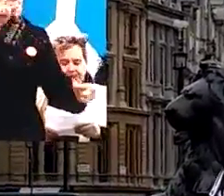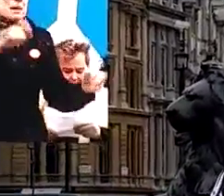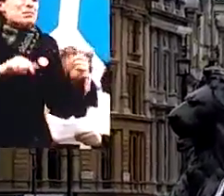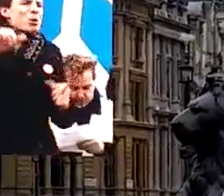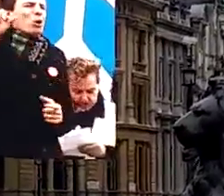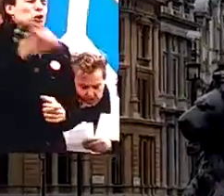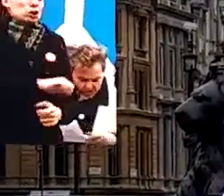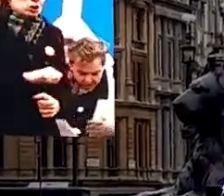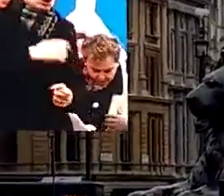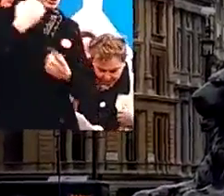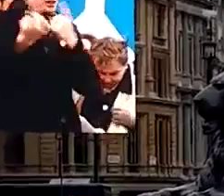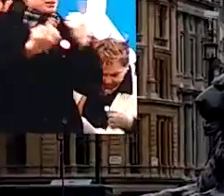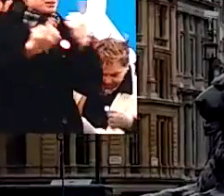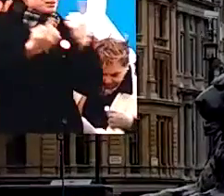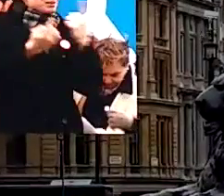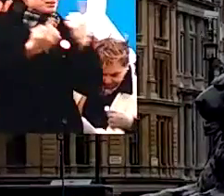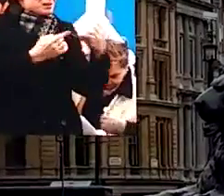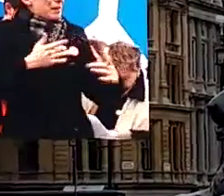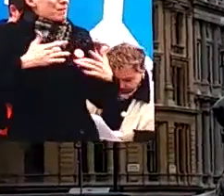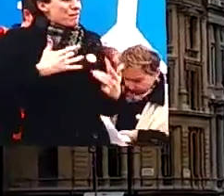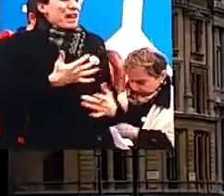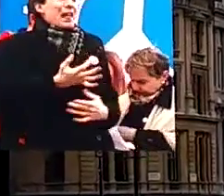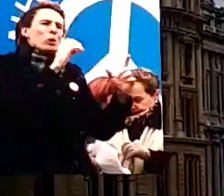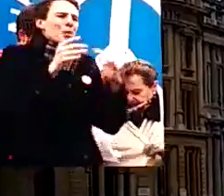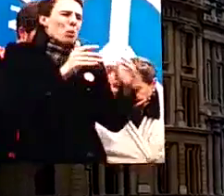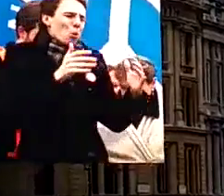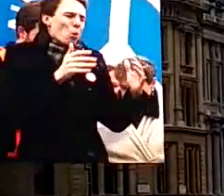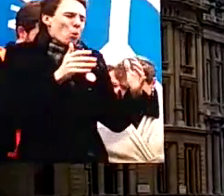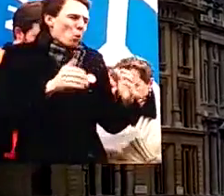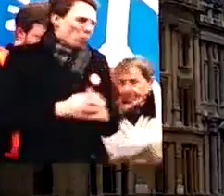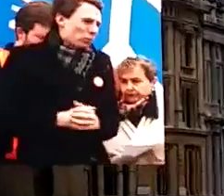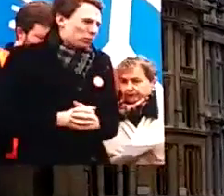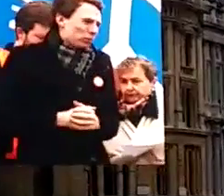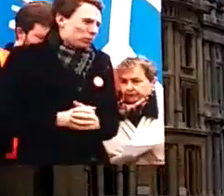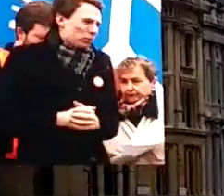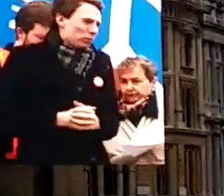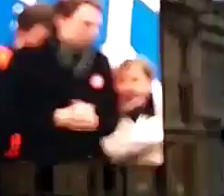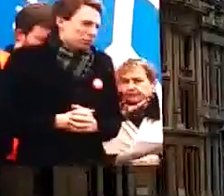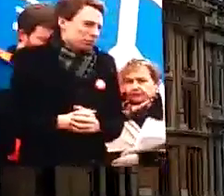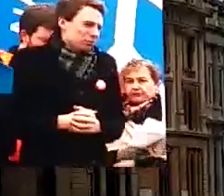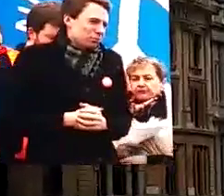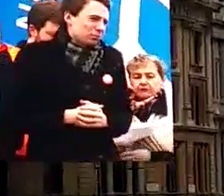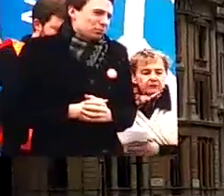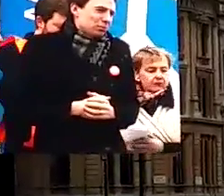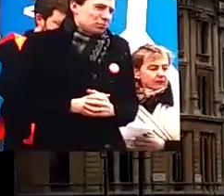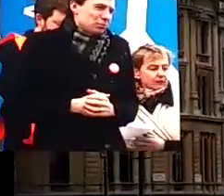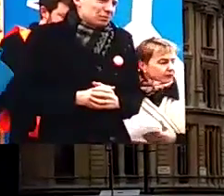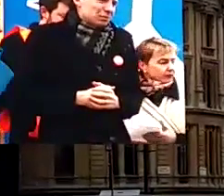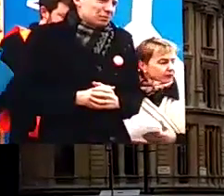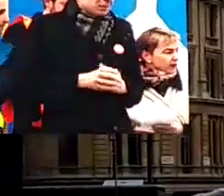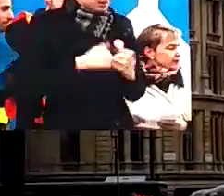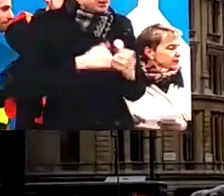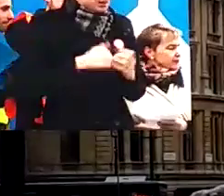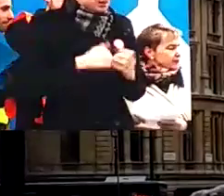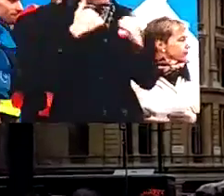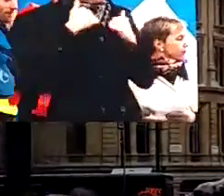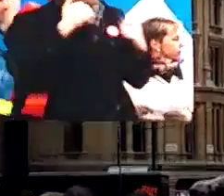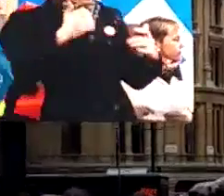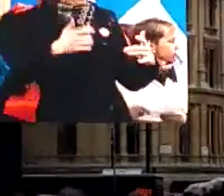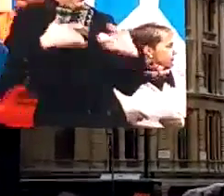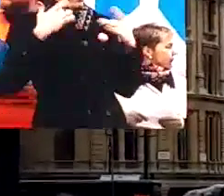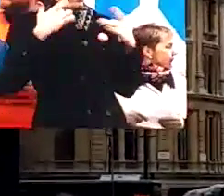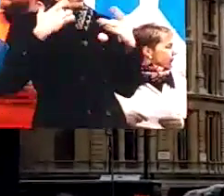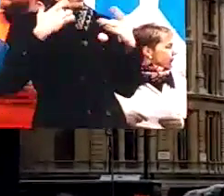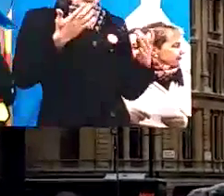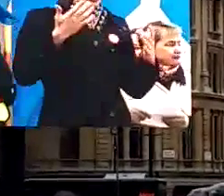threat of nuclear war. We should have to this as something